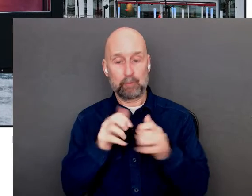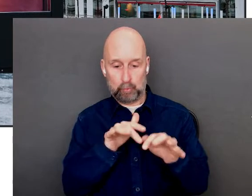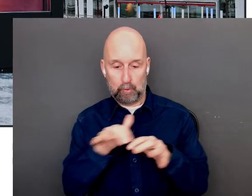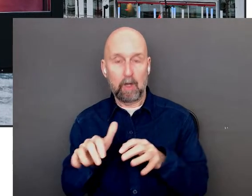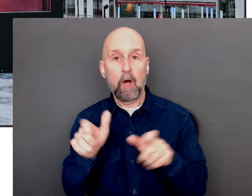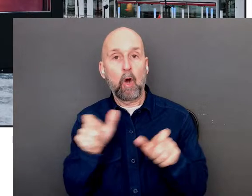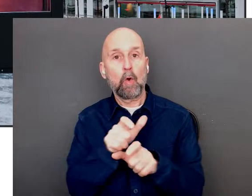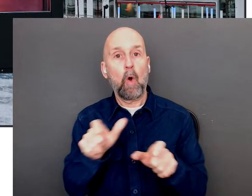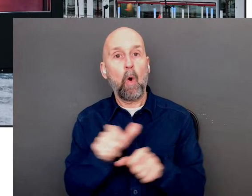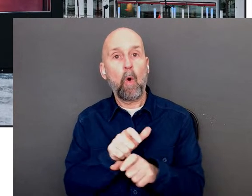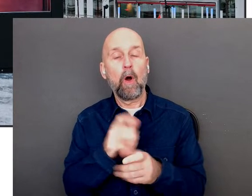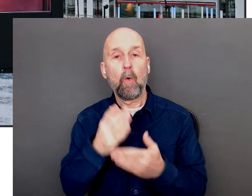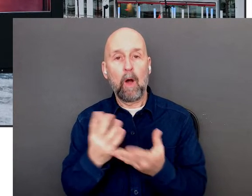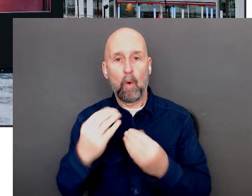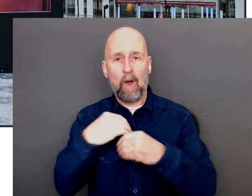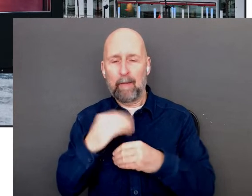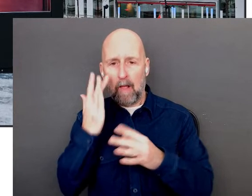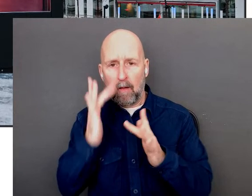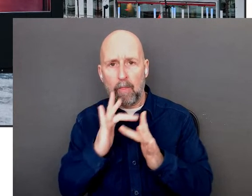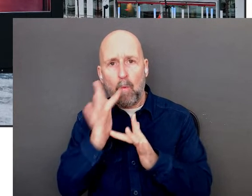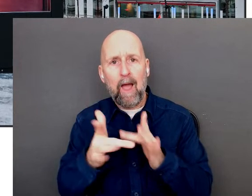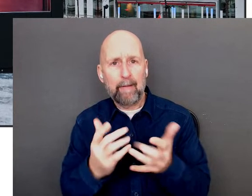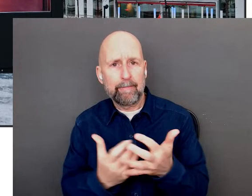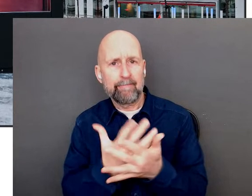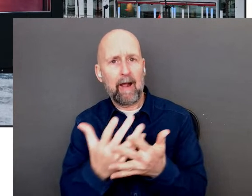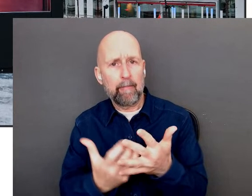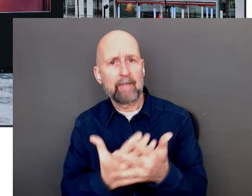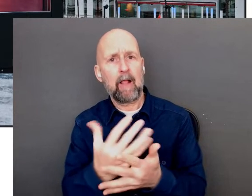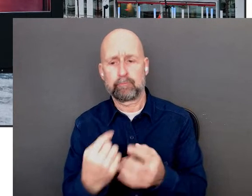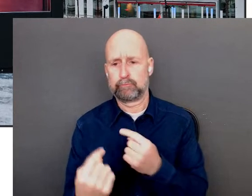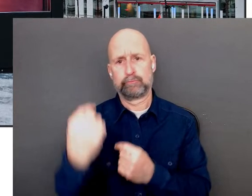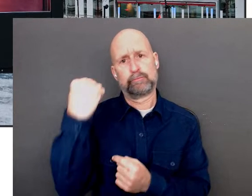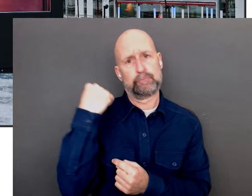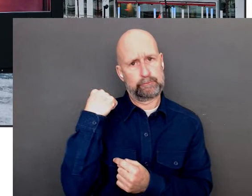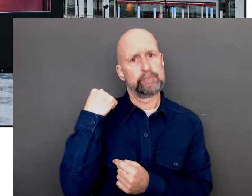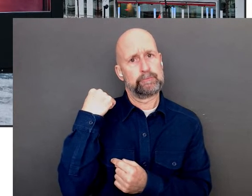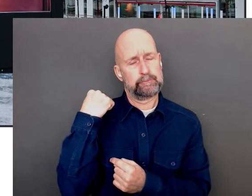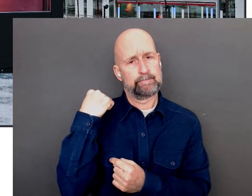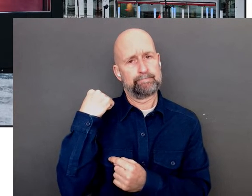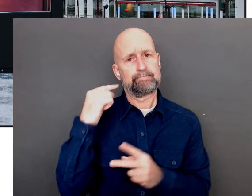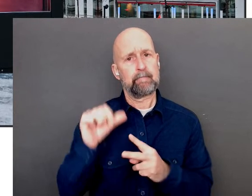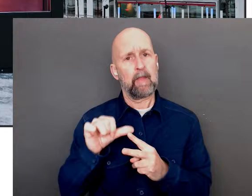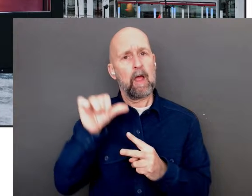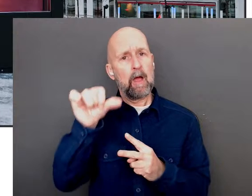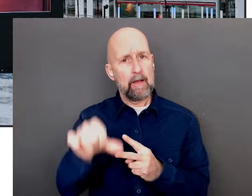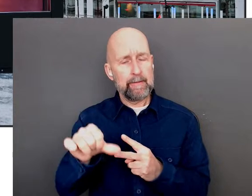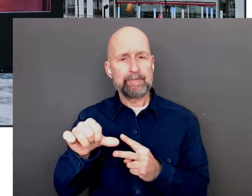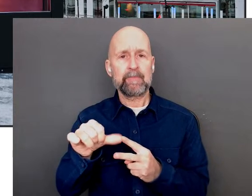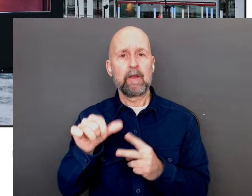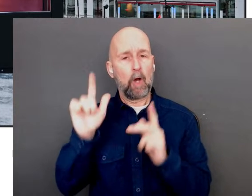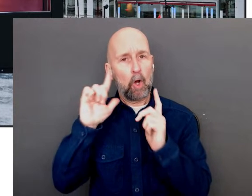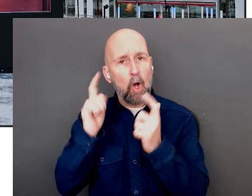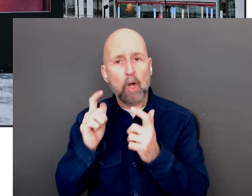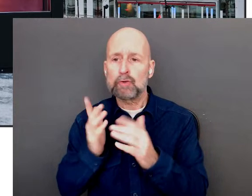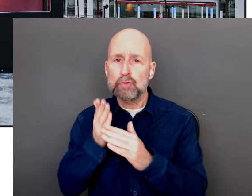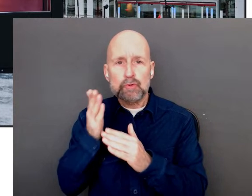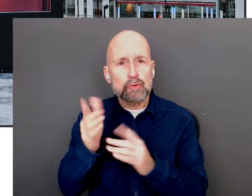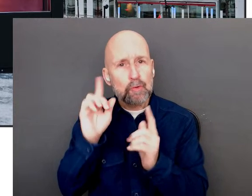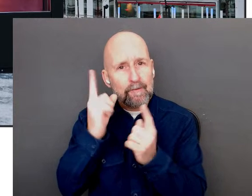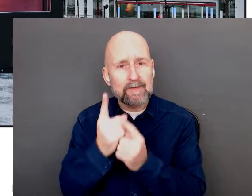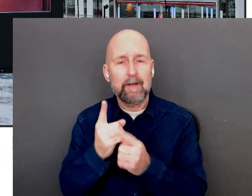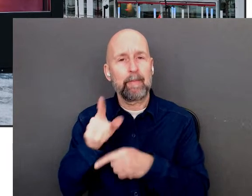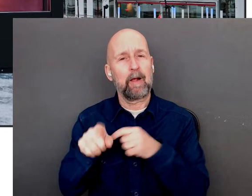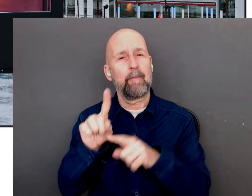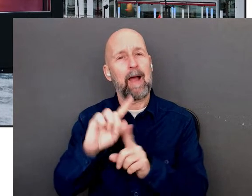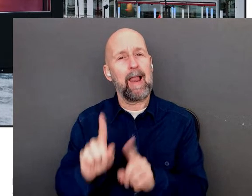emergence of the web and stuff like that. And after that, when college arrived, I went into electrical engineering to kind